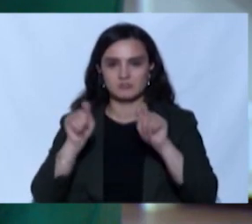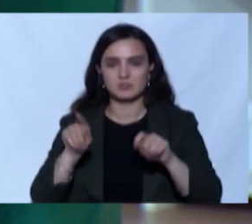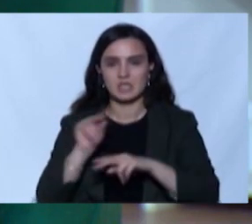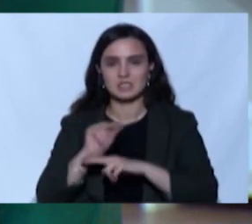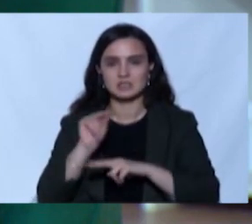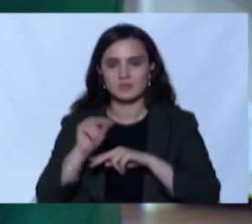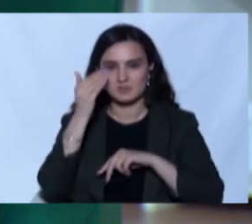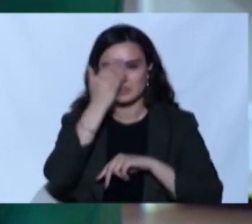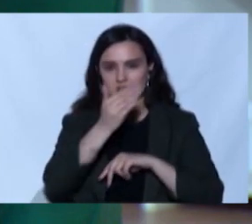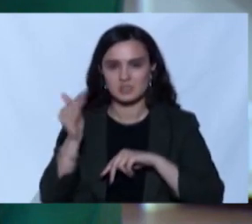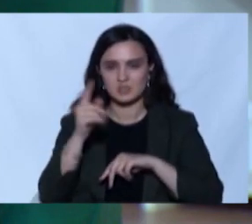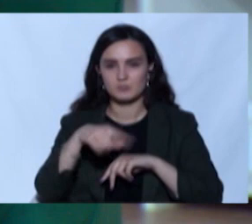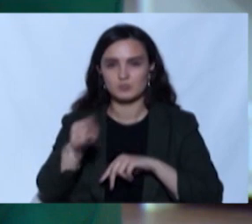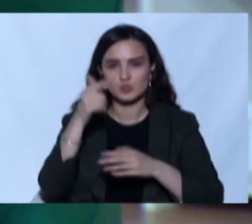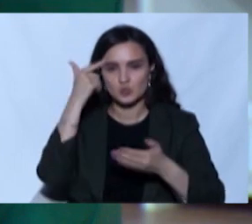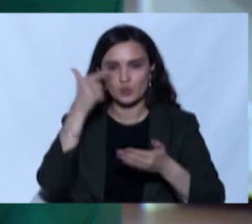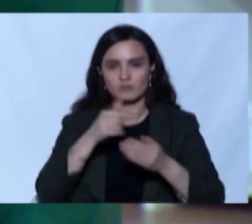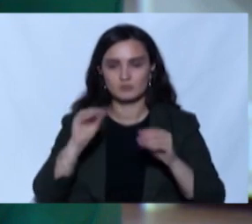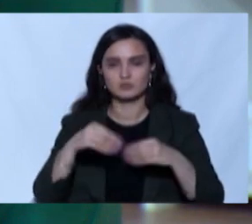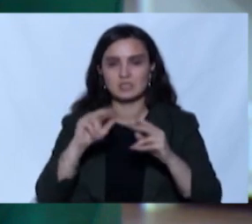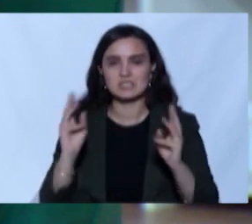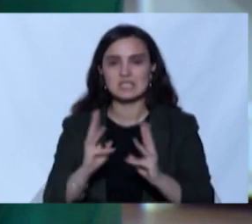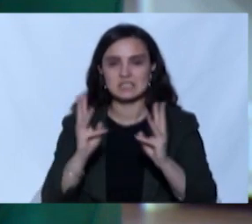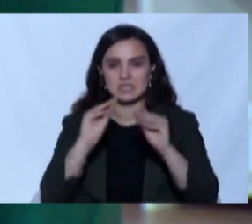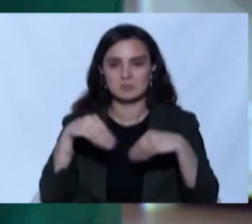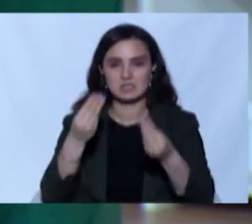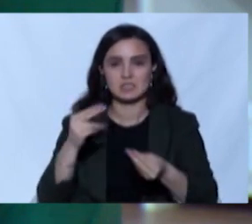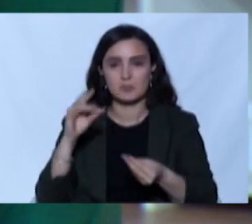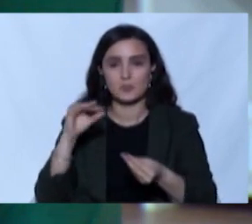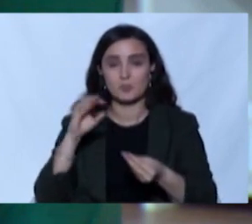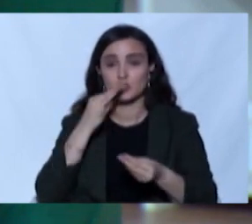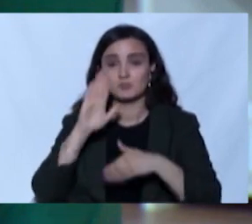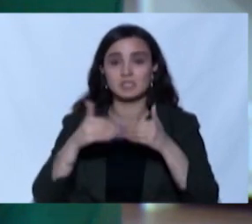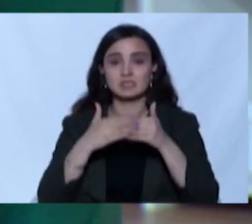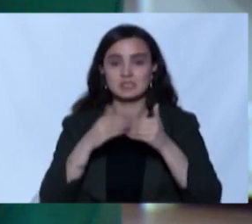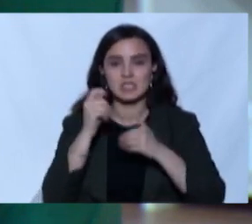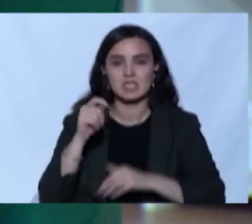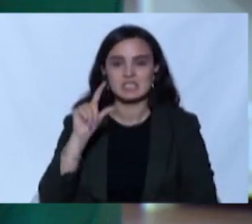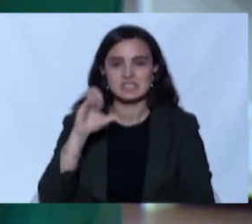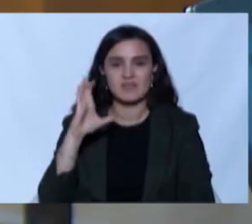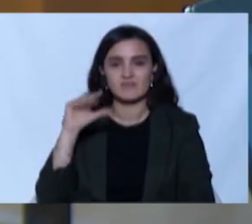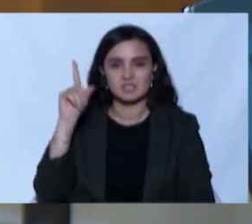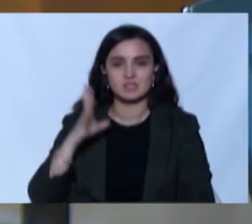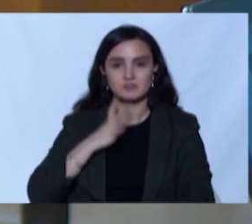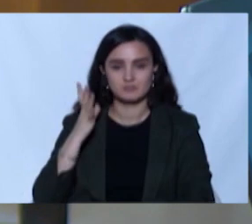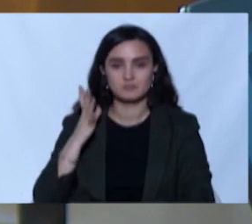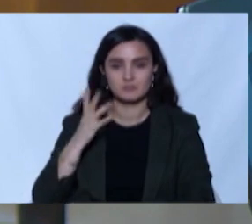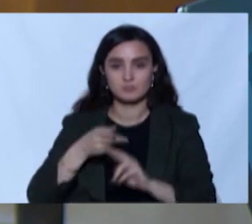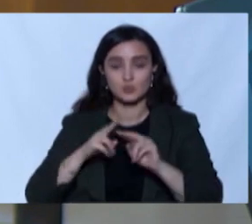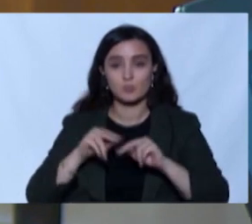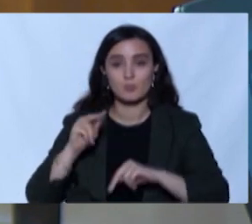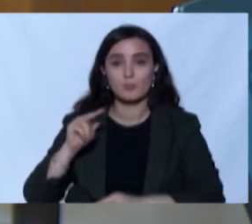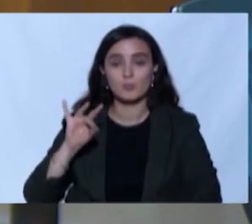teaches humanity knowledge and he gives them fire. Yes. But then he is punished by Zeus. This angers Zeus, and then as a result,